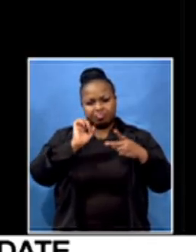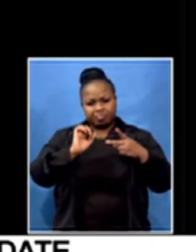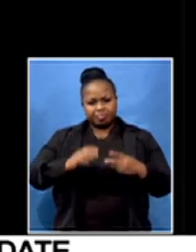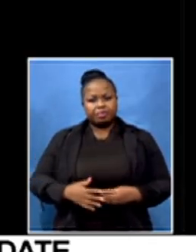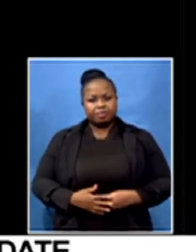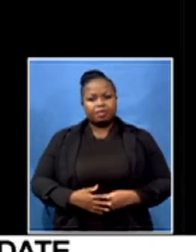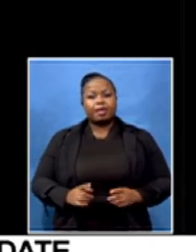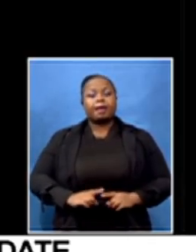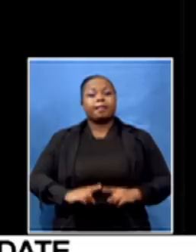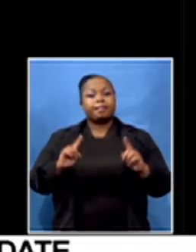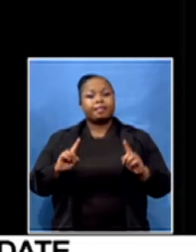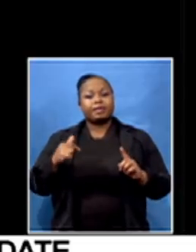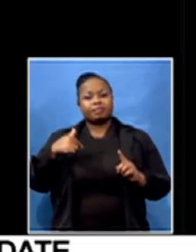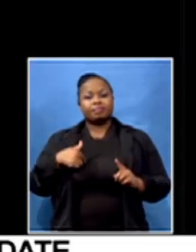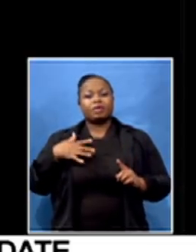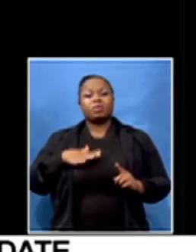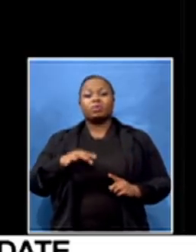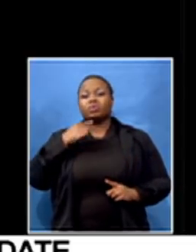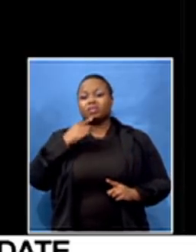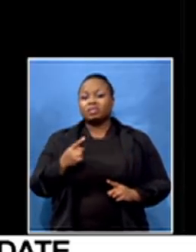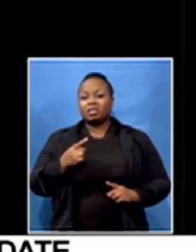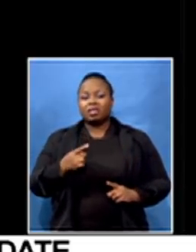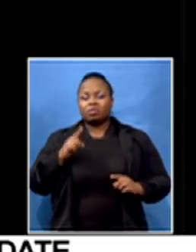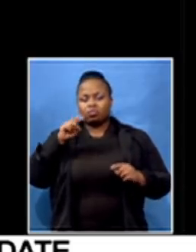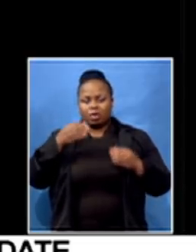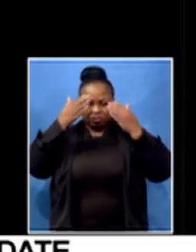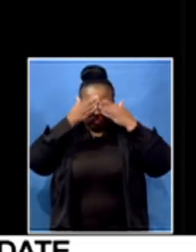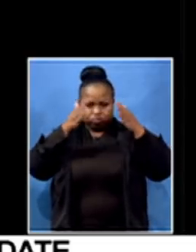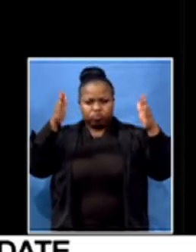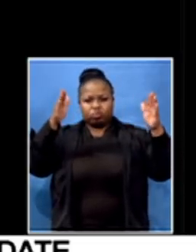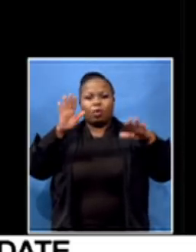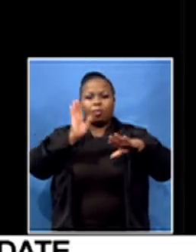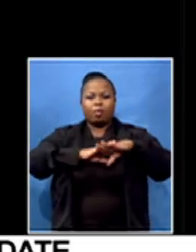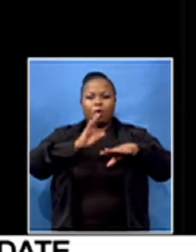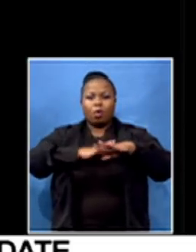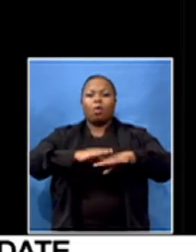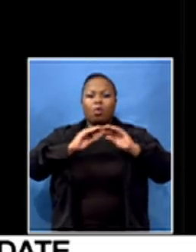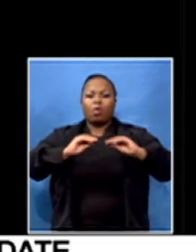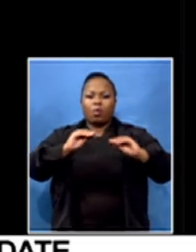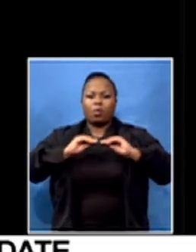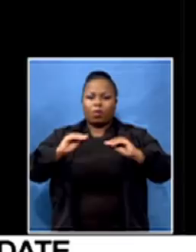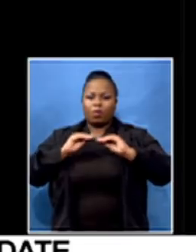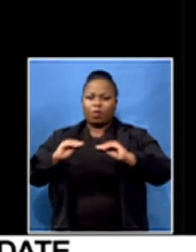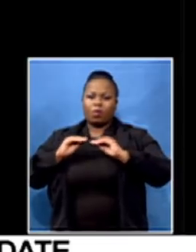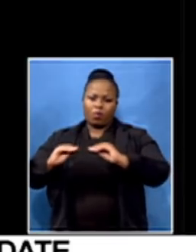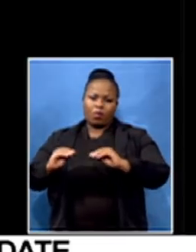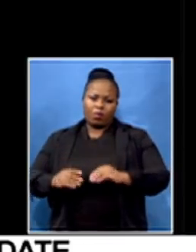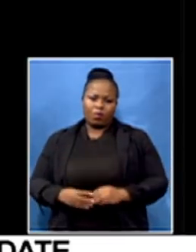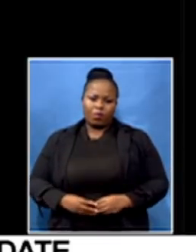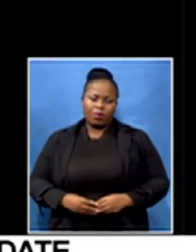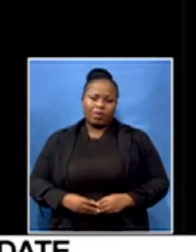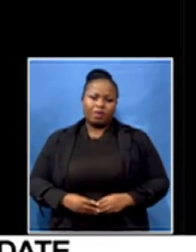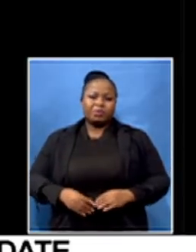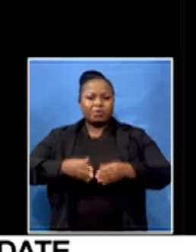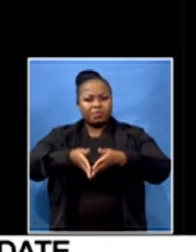maybe education needs to be broadened. It is an appeal that we need